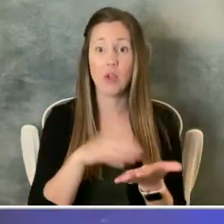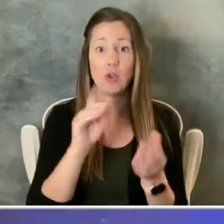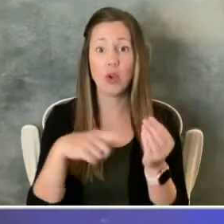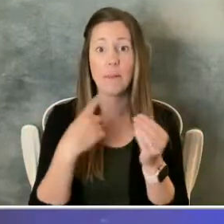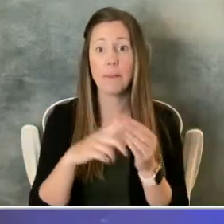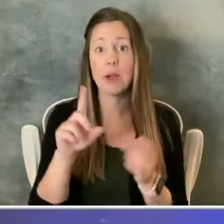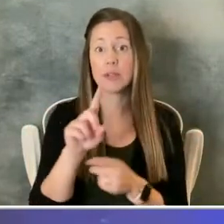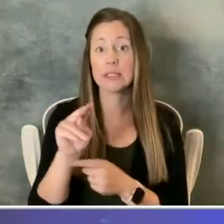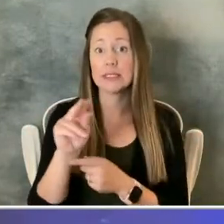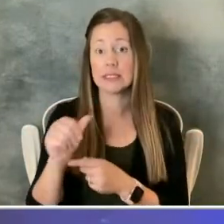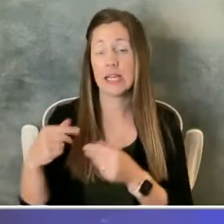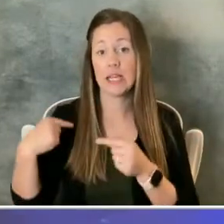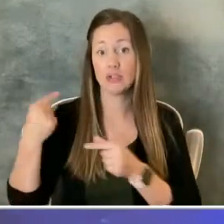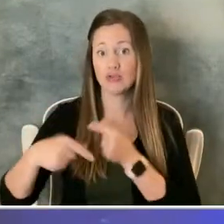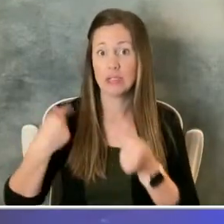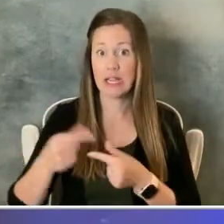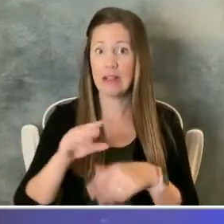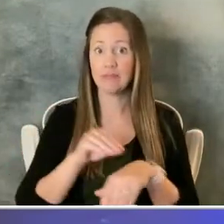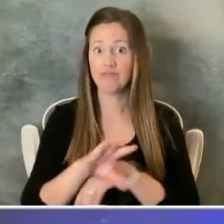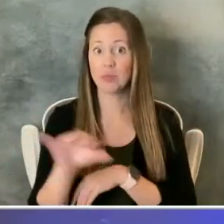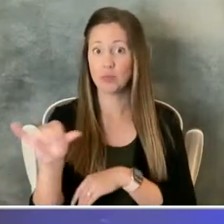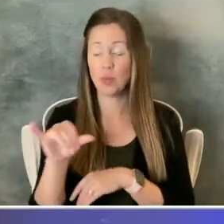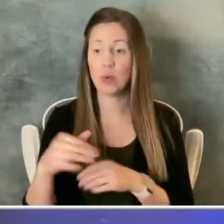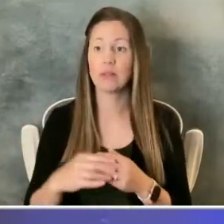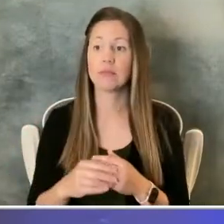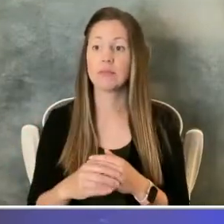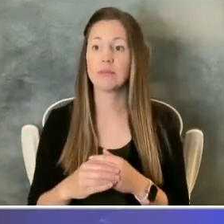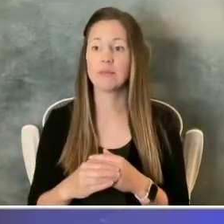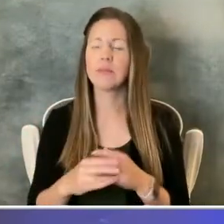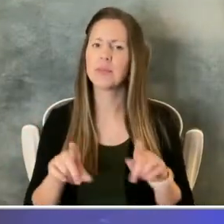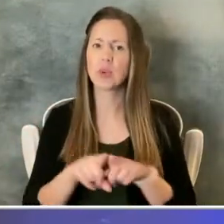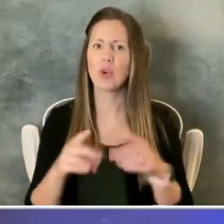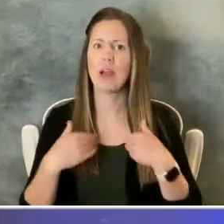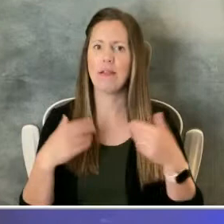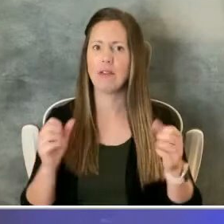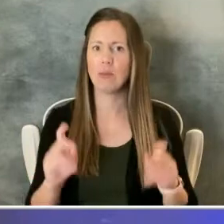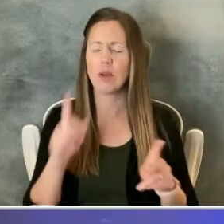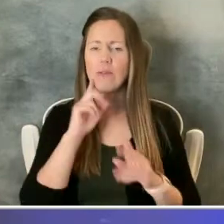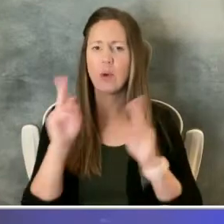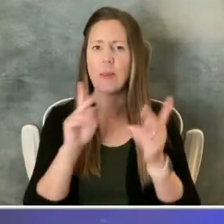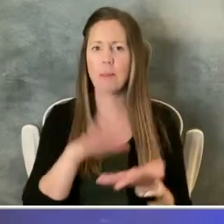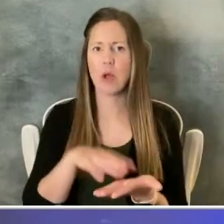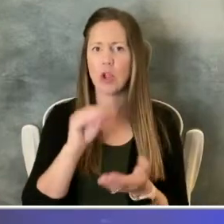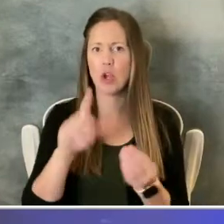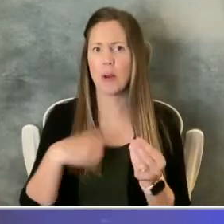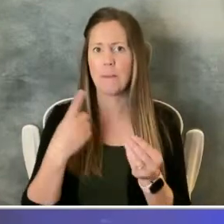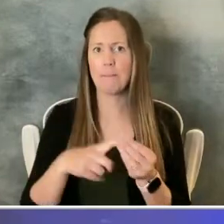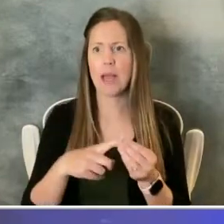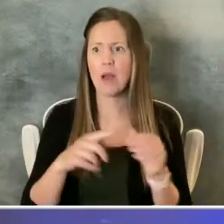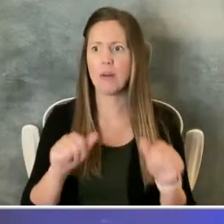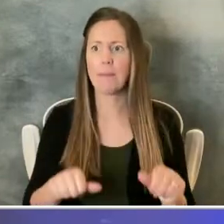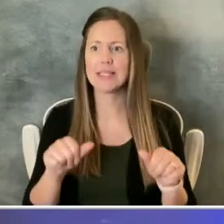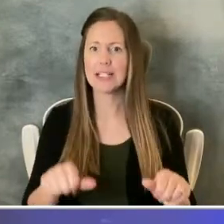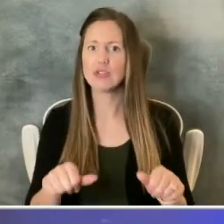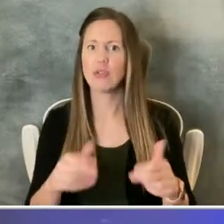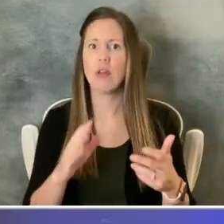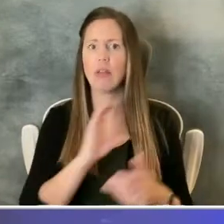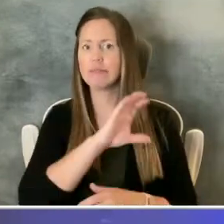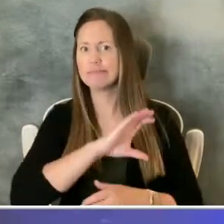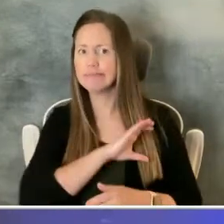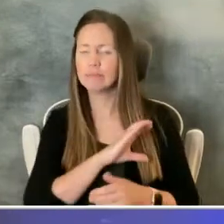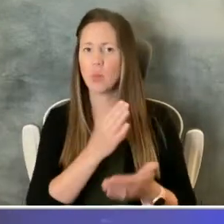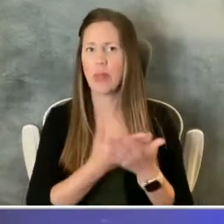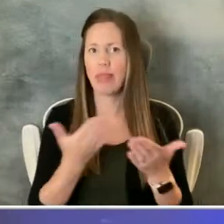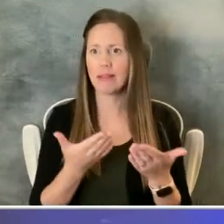it also will give us an opportunity for people to learn about potential traits or conditions in the future. I